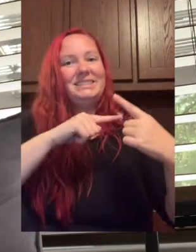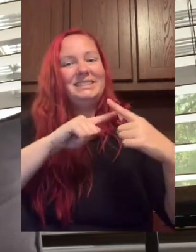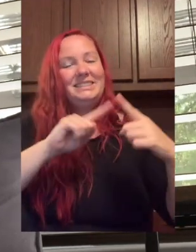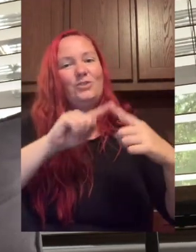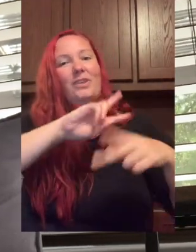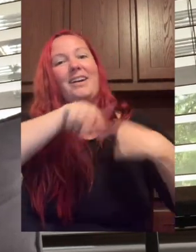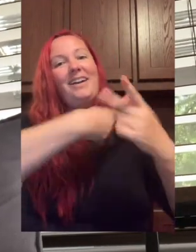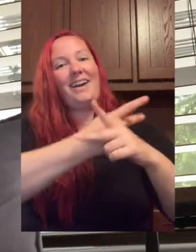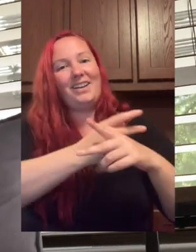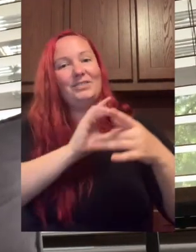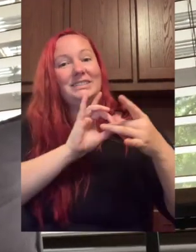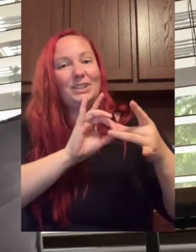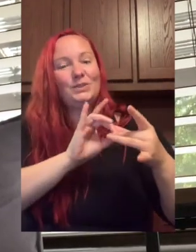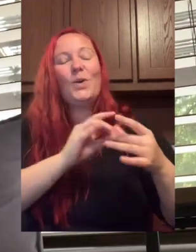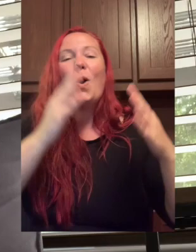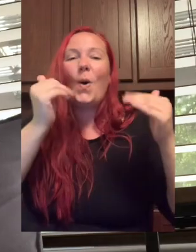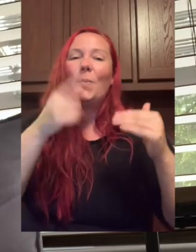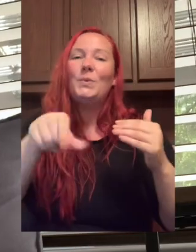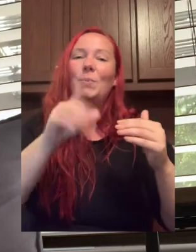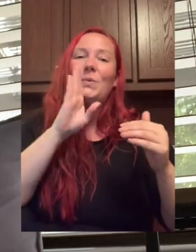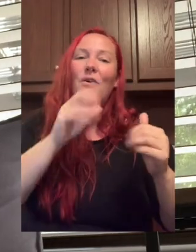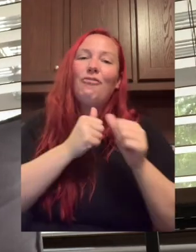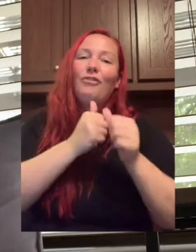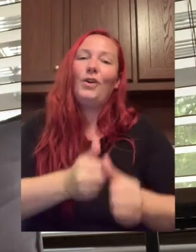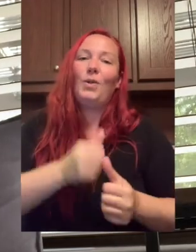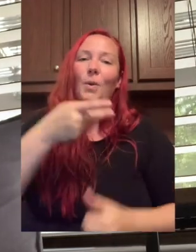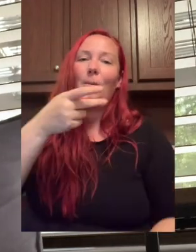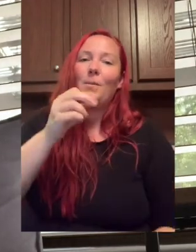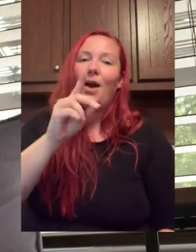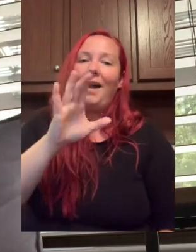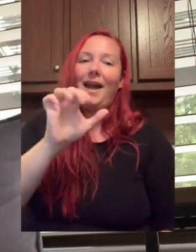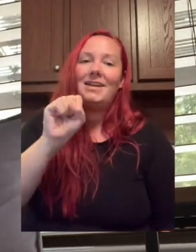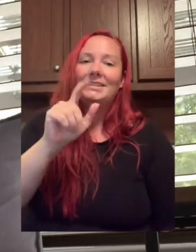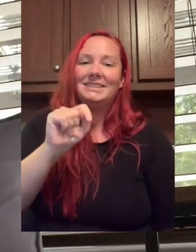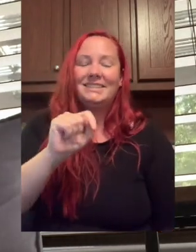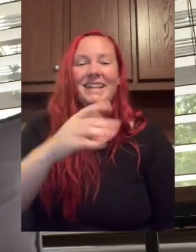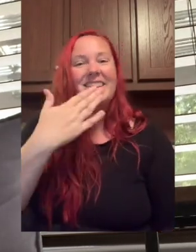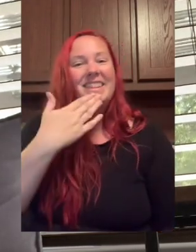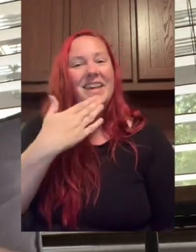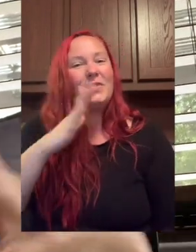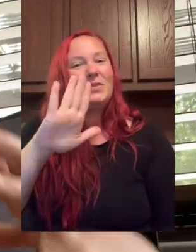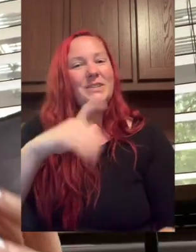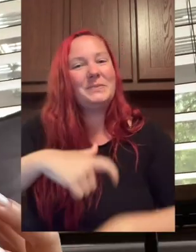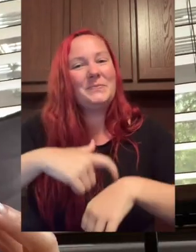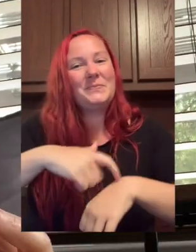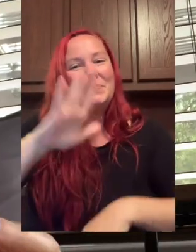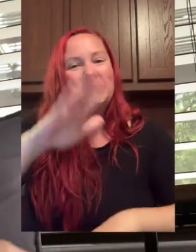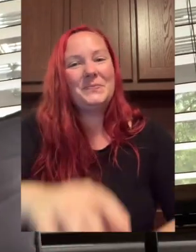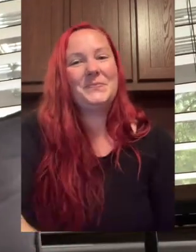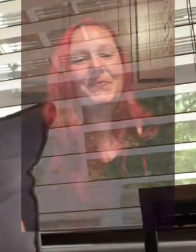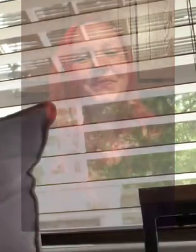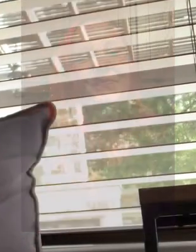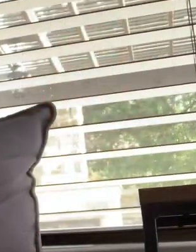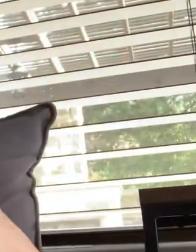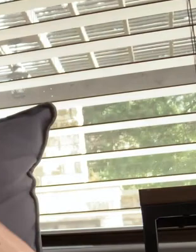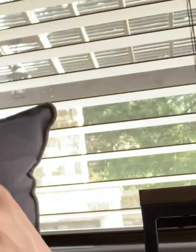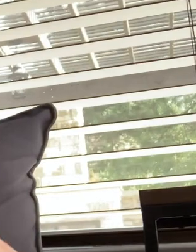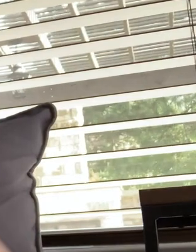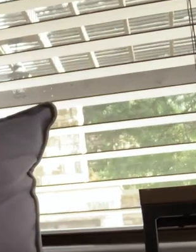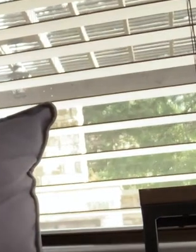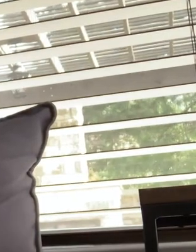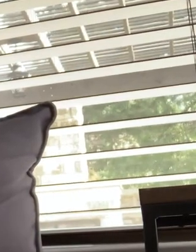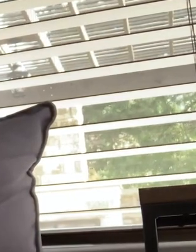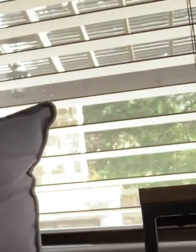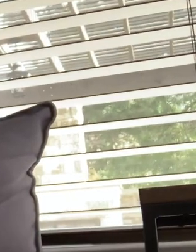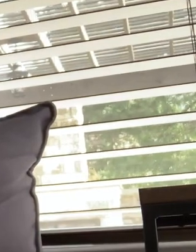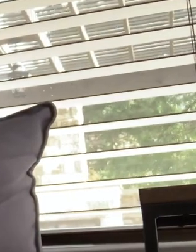is secret and therefore has to be protected by us, and ways that those emotions are kind of inflated based